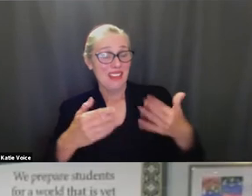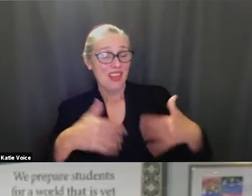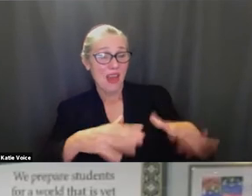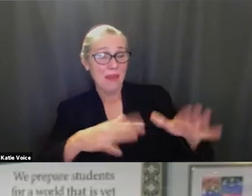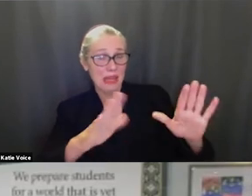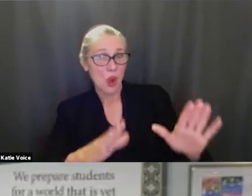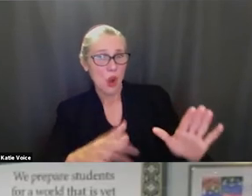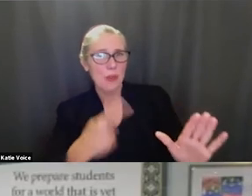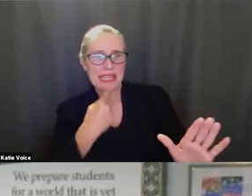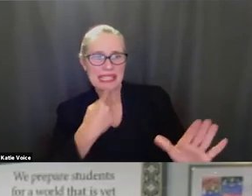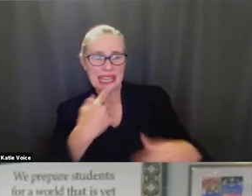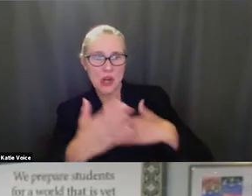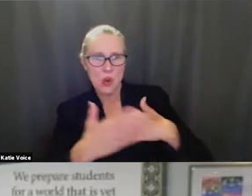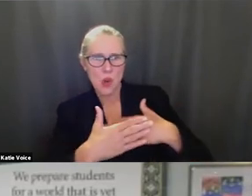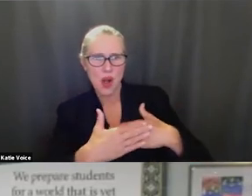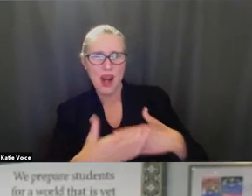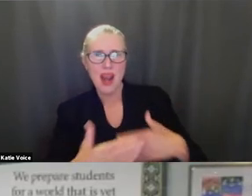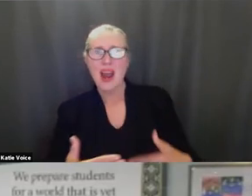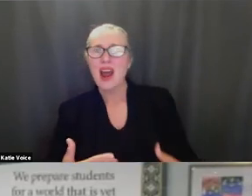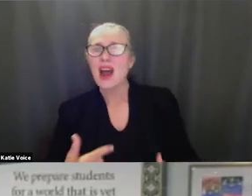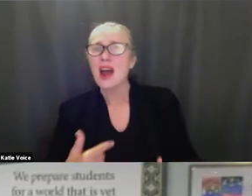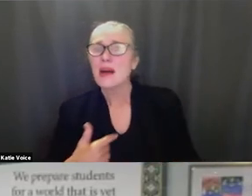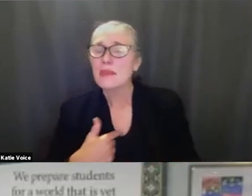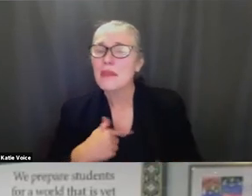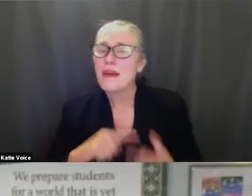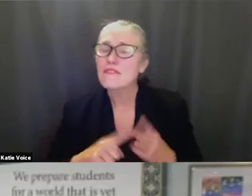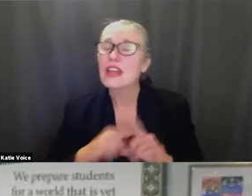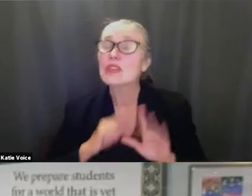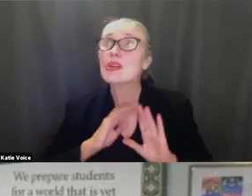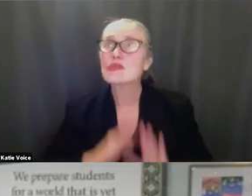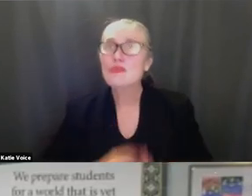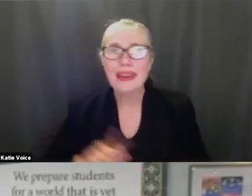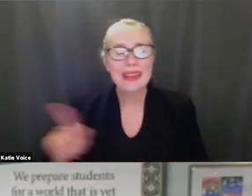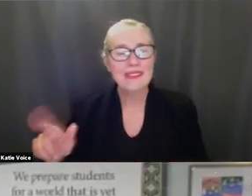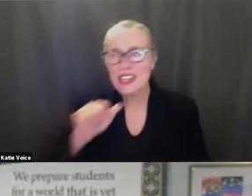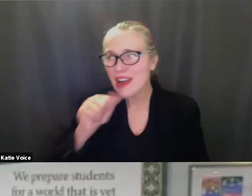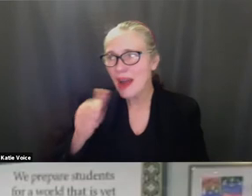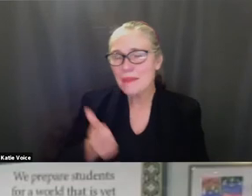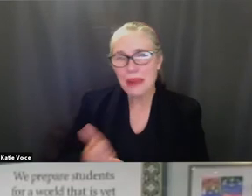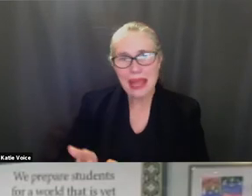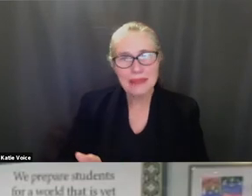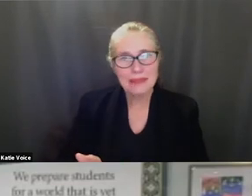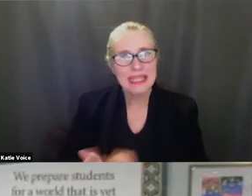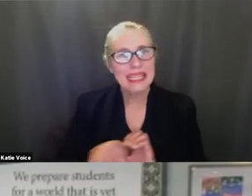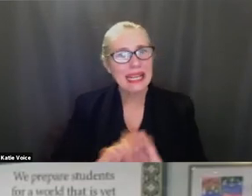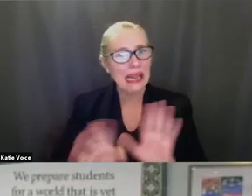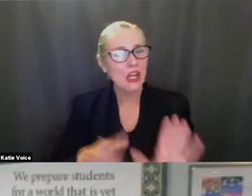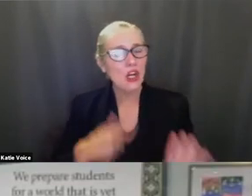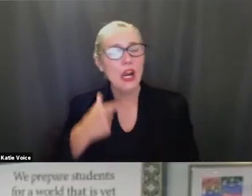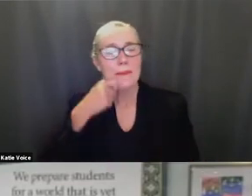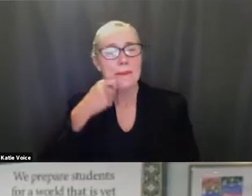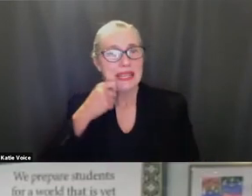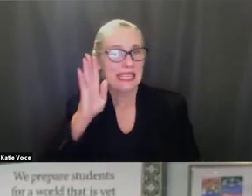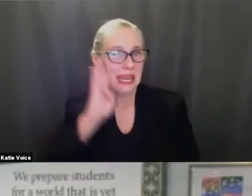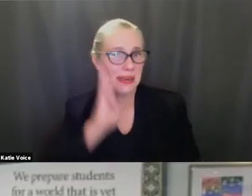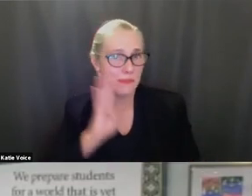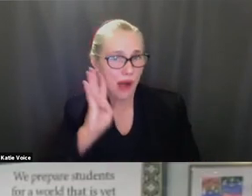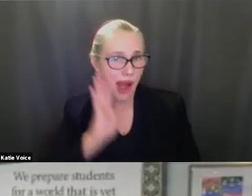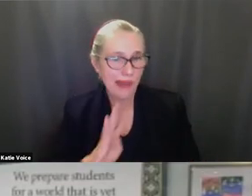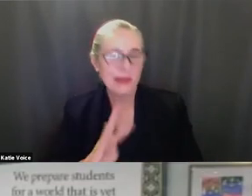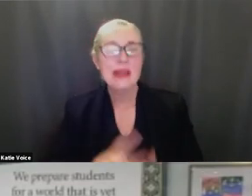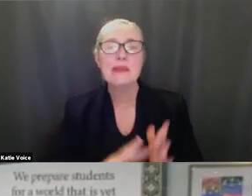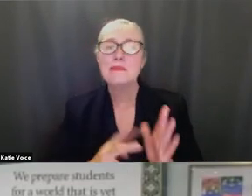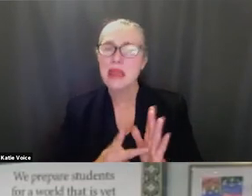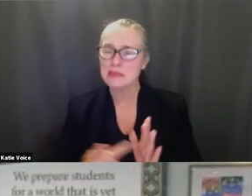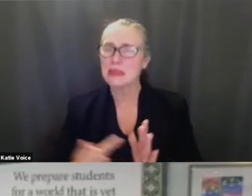my friend was extremely relieved it's clear that my brown skin made me subject to being